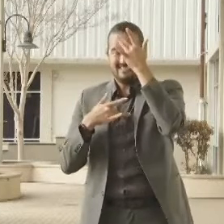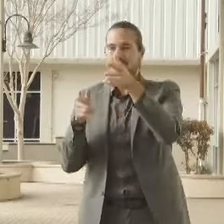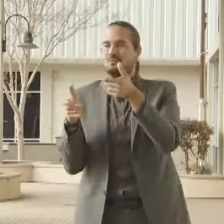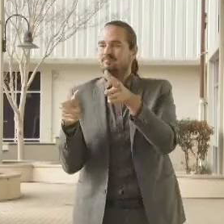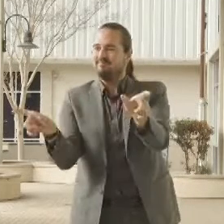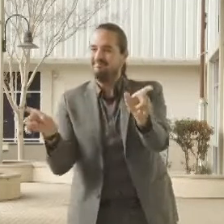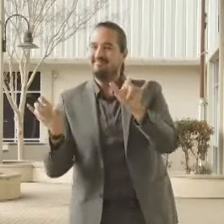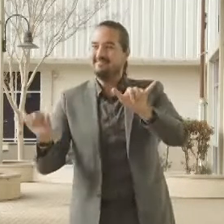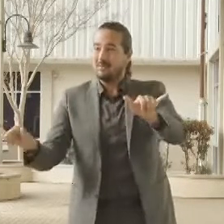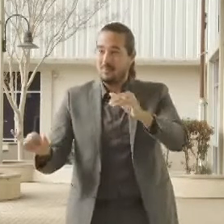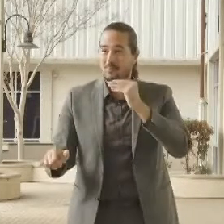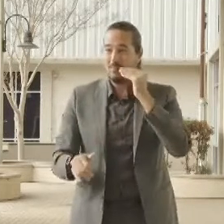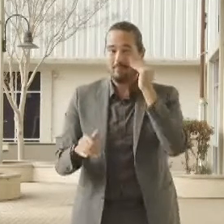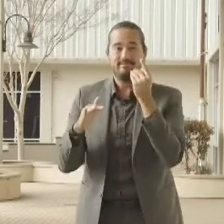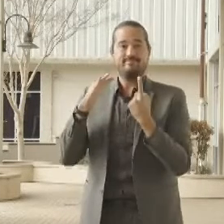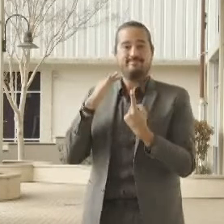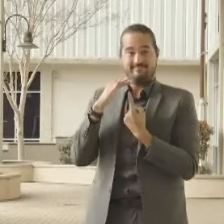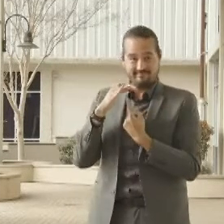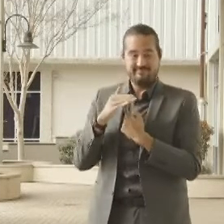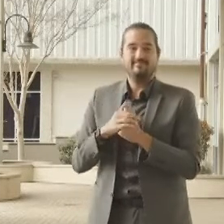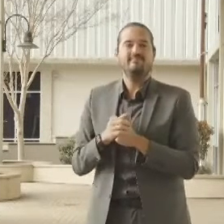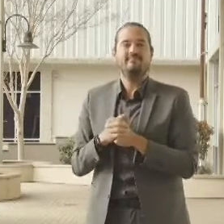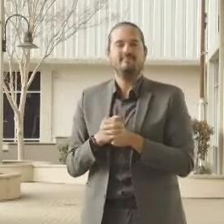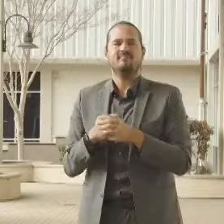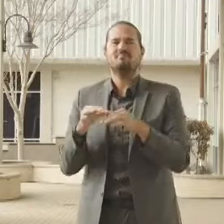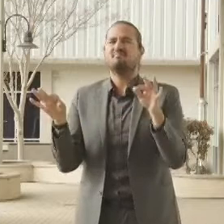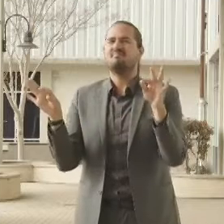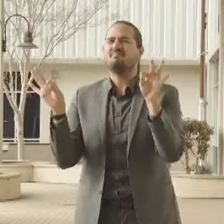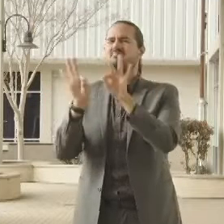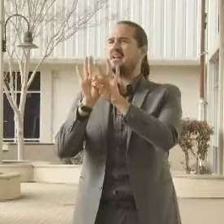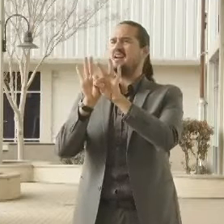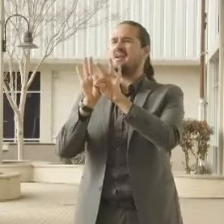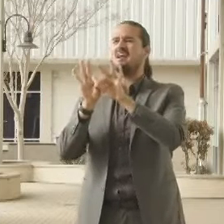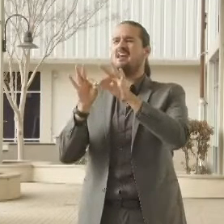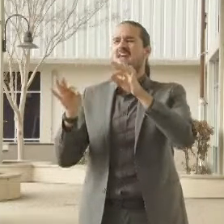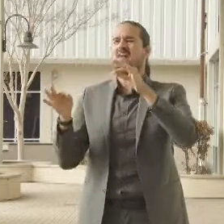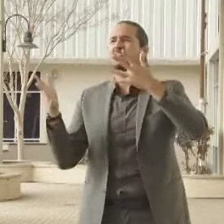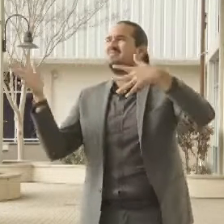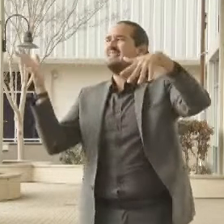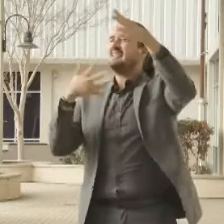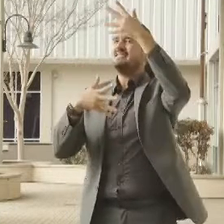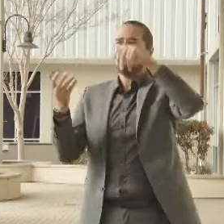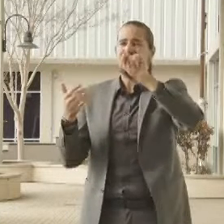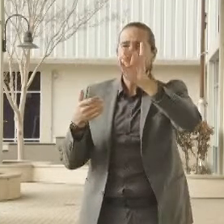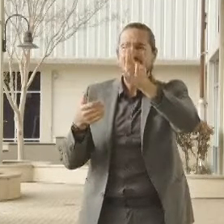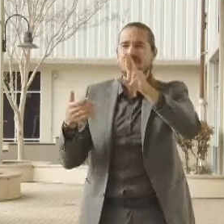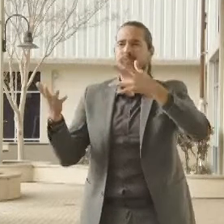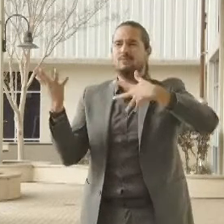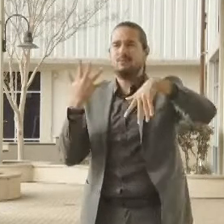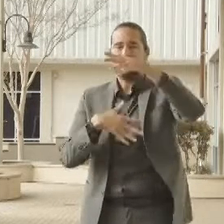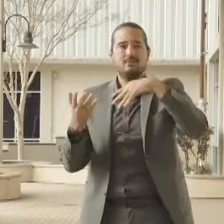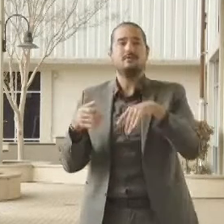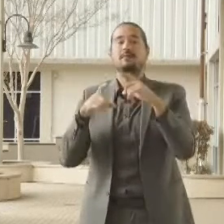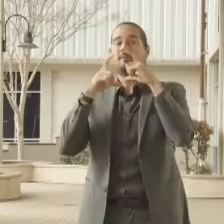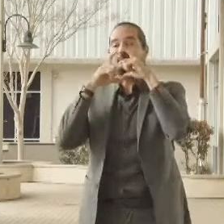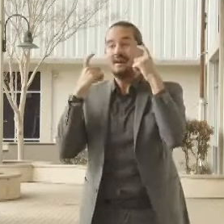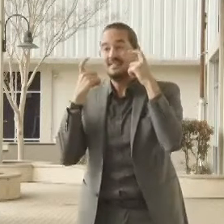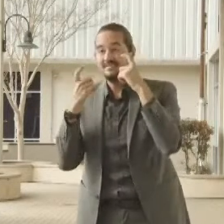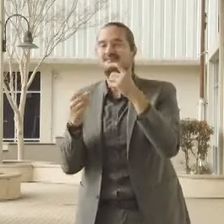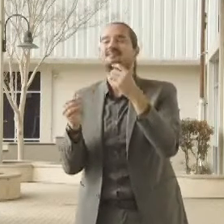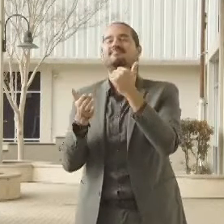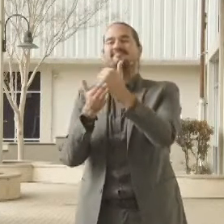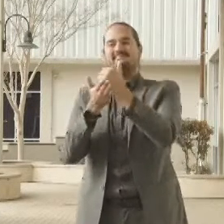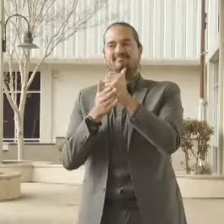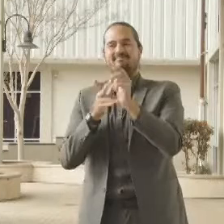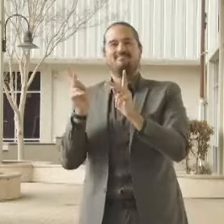how incredibly important ventilation is, that outdoors is much safer than indoors. And we know